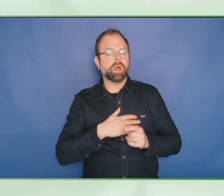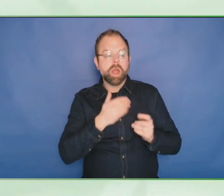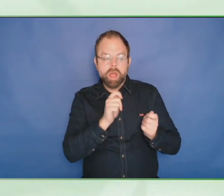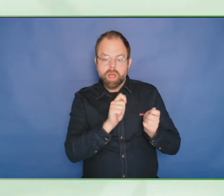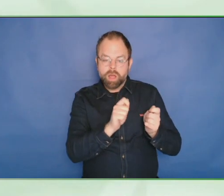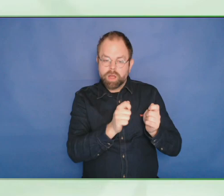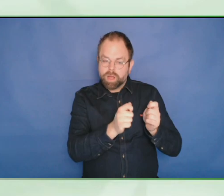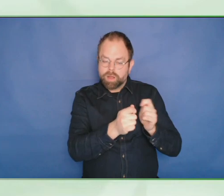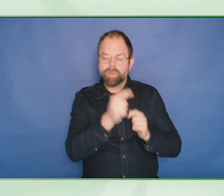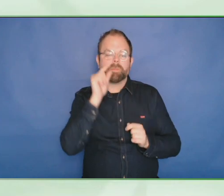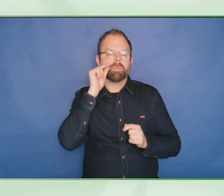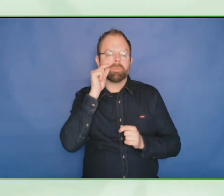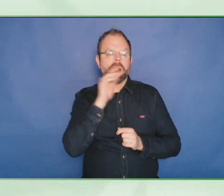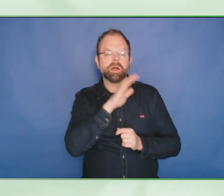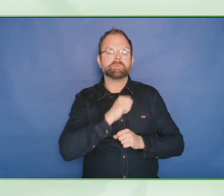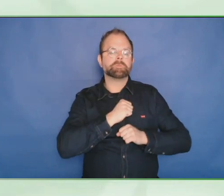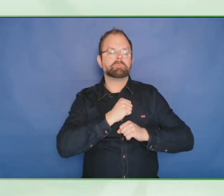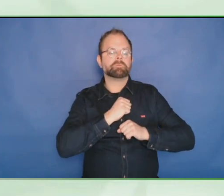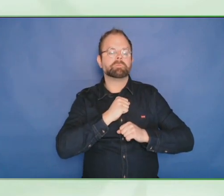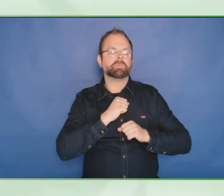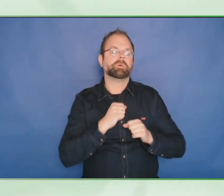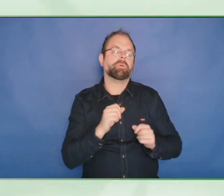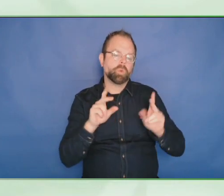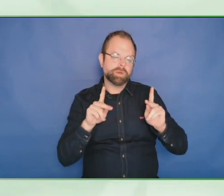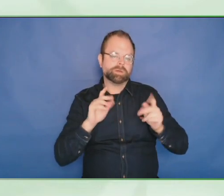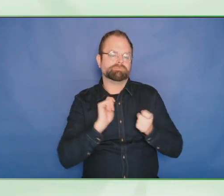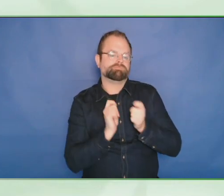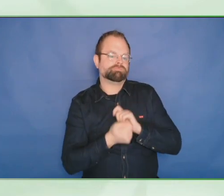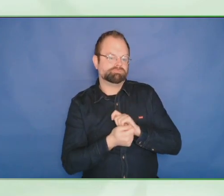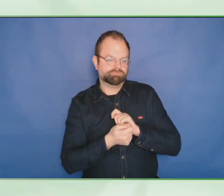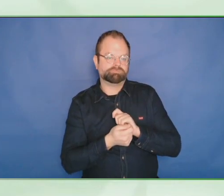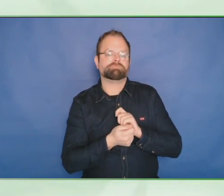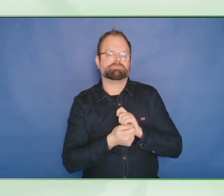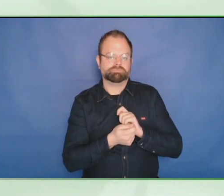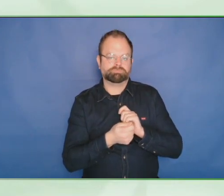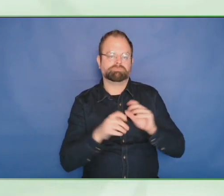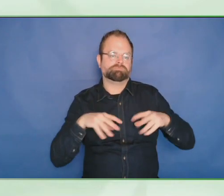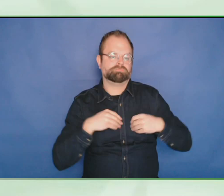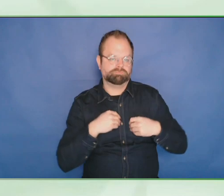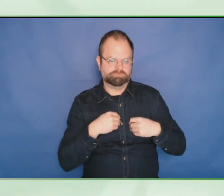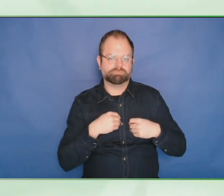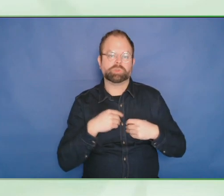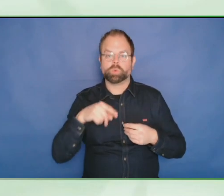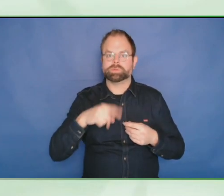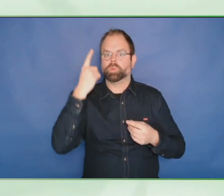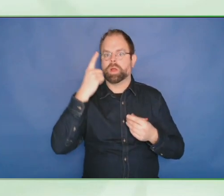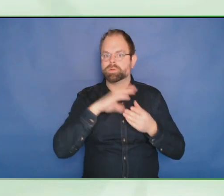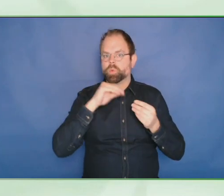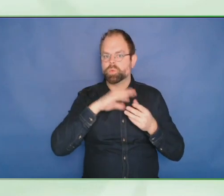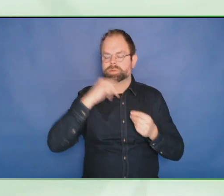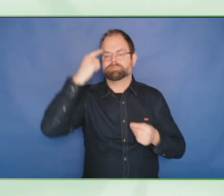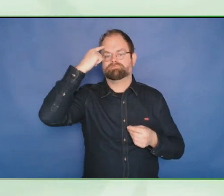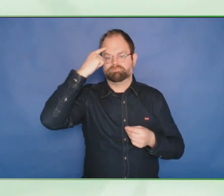that, could you tell us if that inspired more women with disabilities, or did that change mindsets of